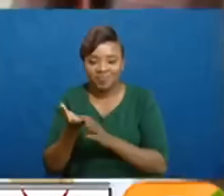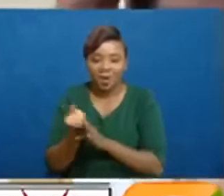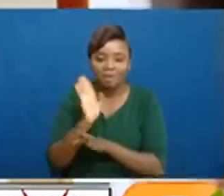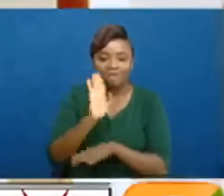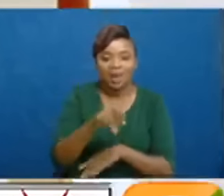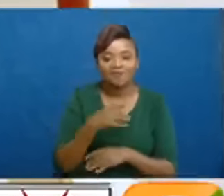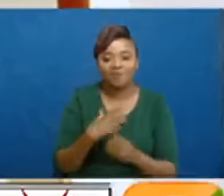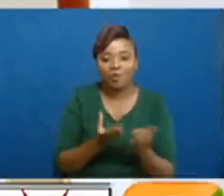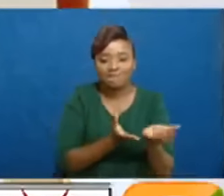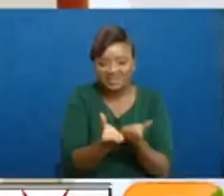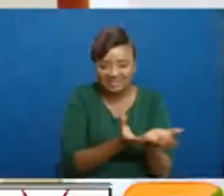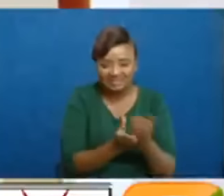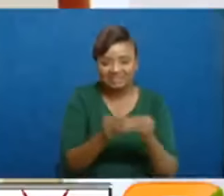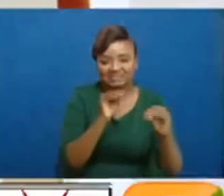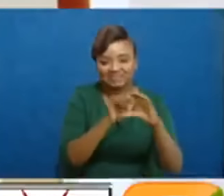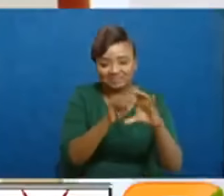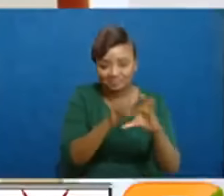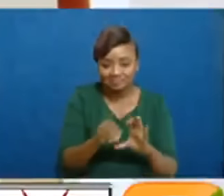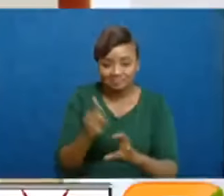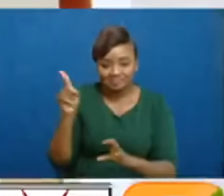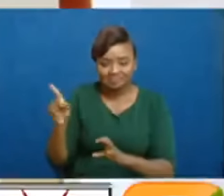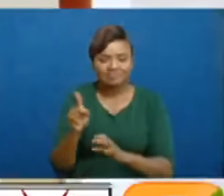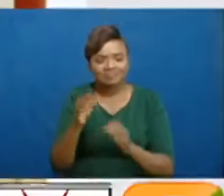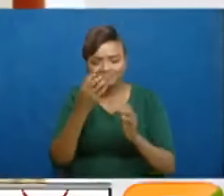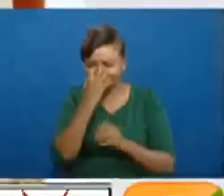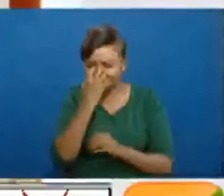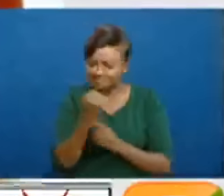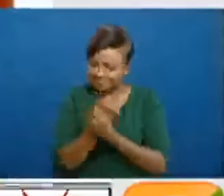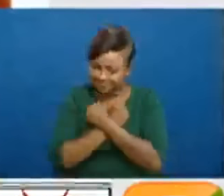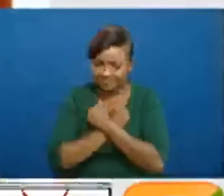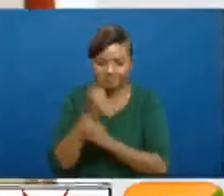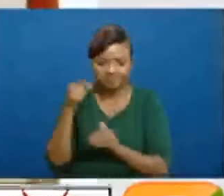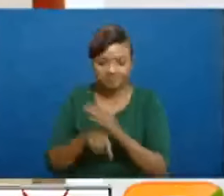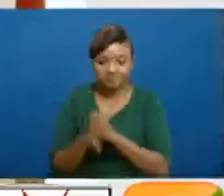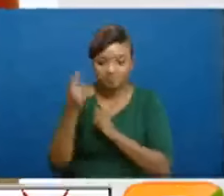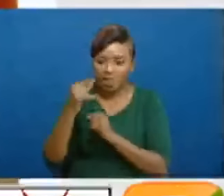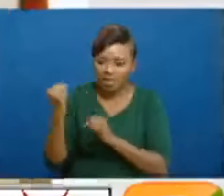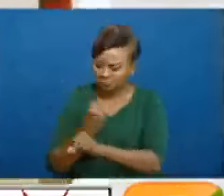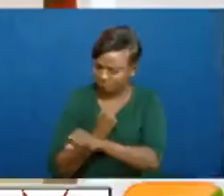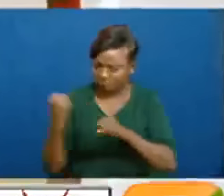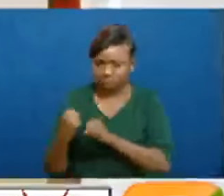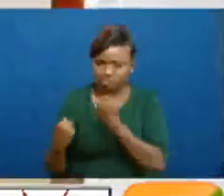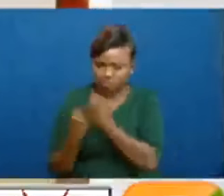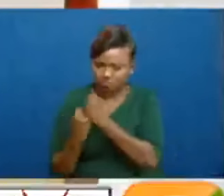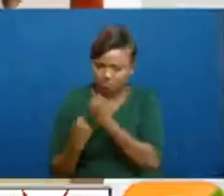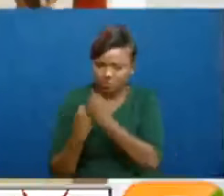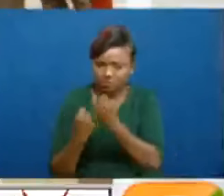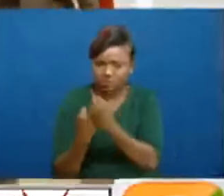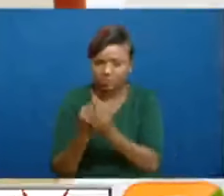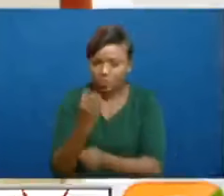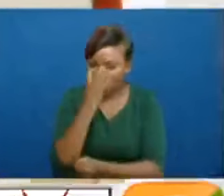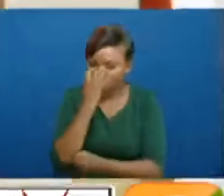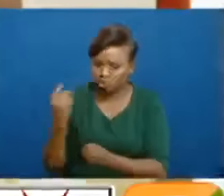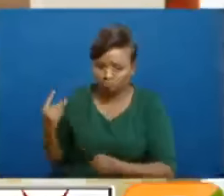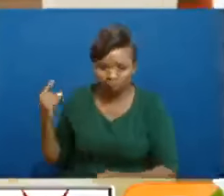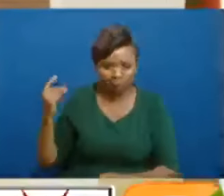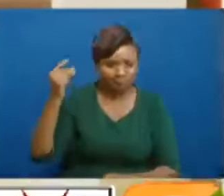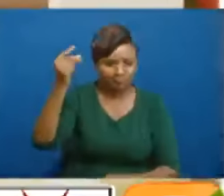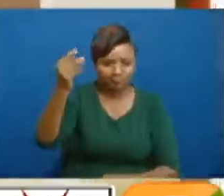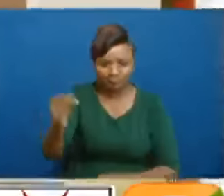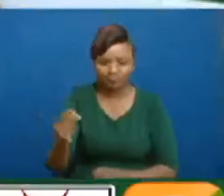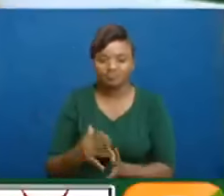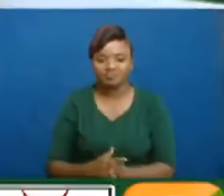investment. He is Ruto's dedicated man, having acquitted himself by standing with Ruto through the political equivalent of thick